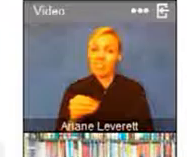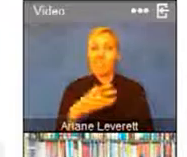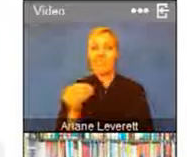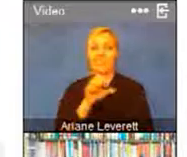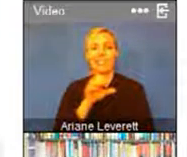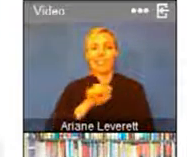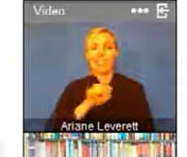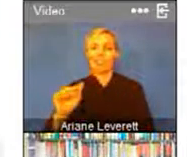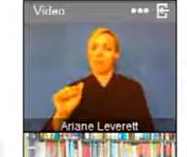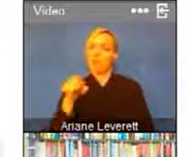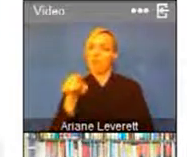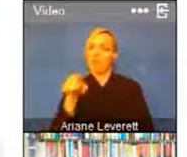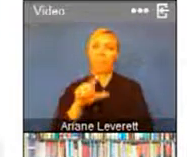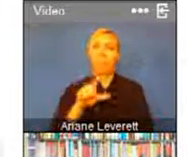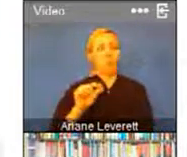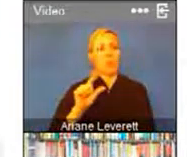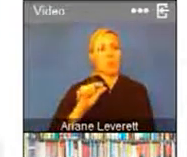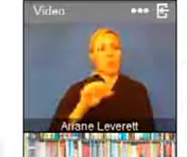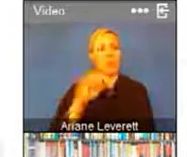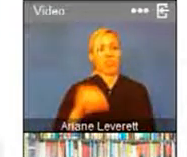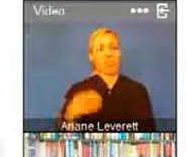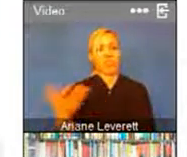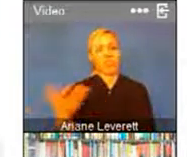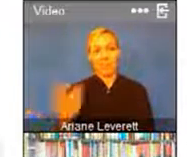evaluation of early childhood education